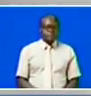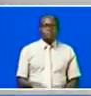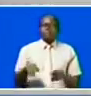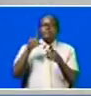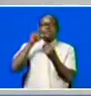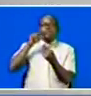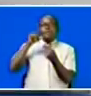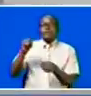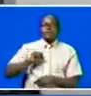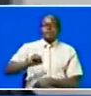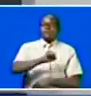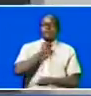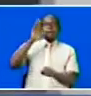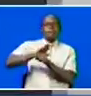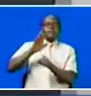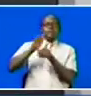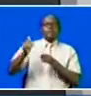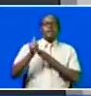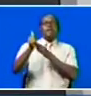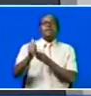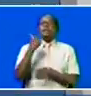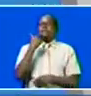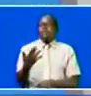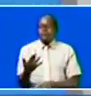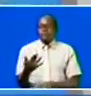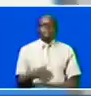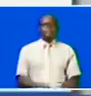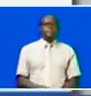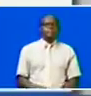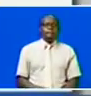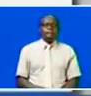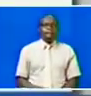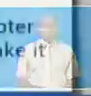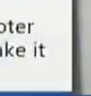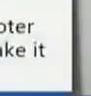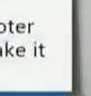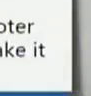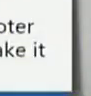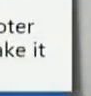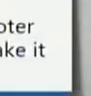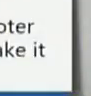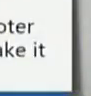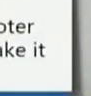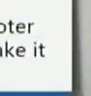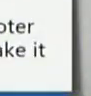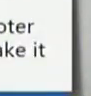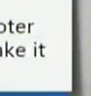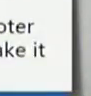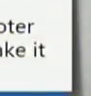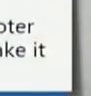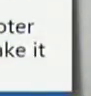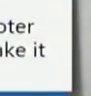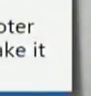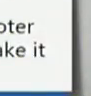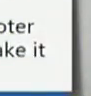Twitter handle, Senate Majority Leader Kipchumba Murkomen says, and I quote, "The only problem with the lifestyle audit is that